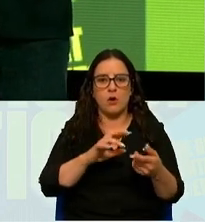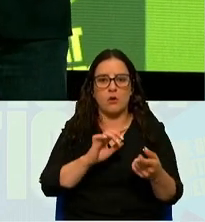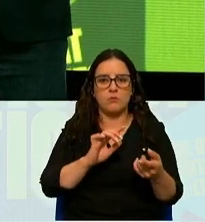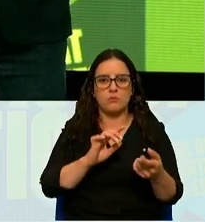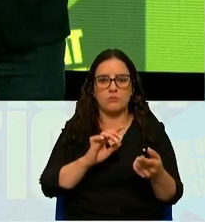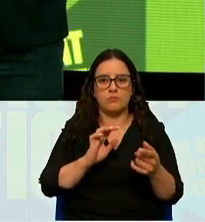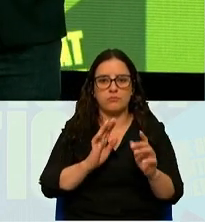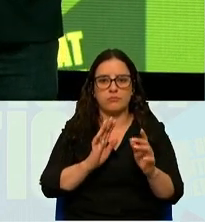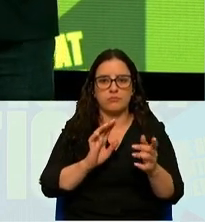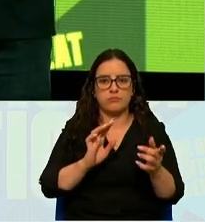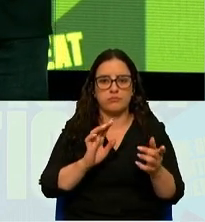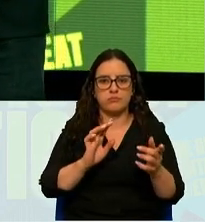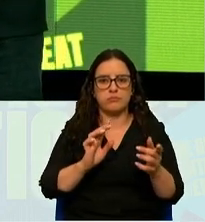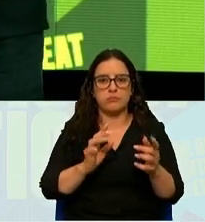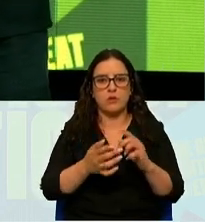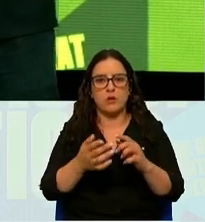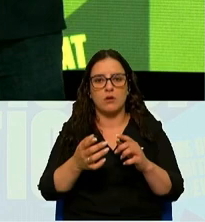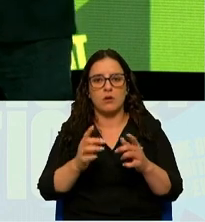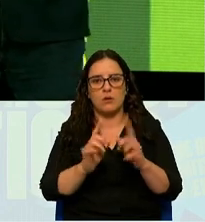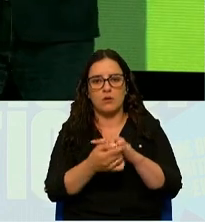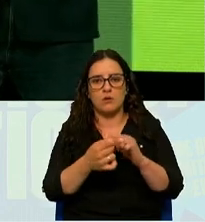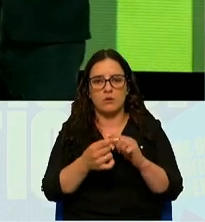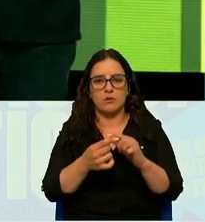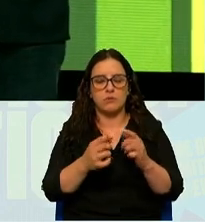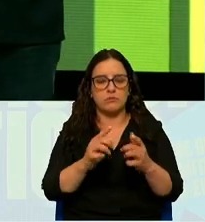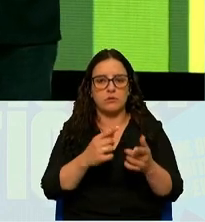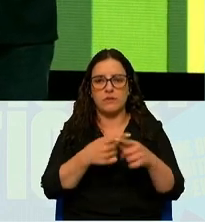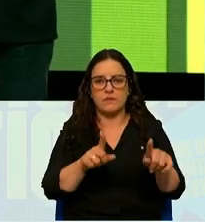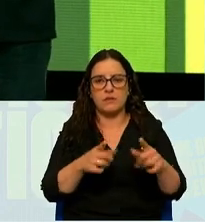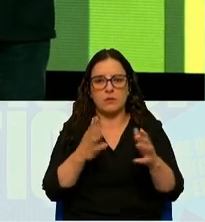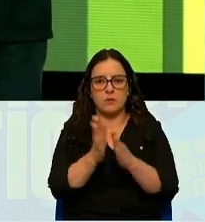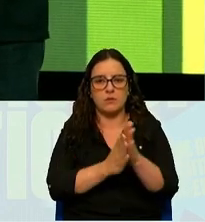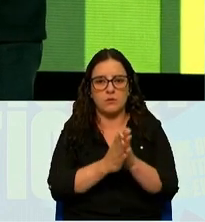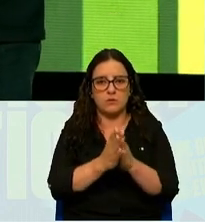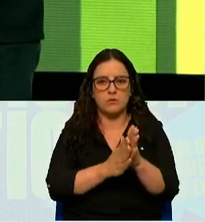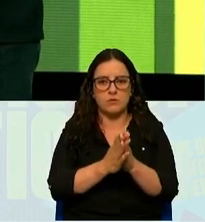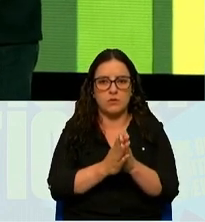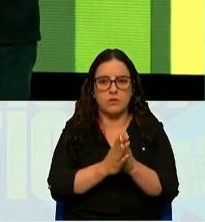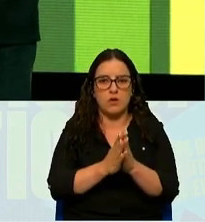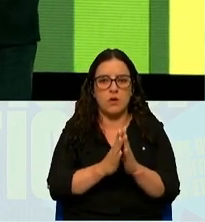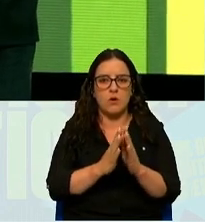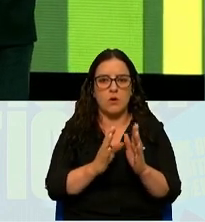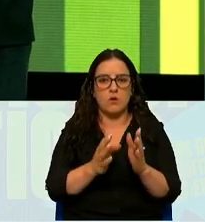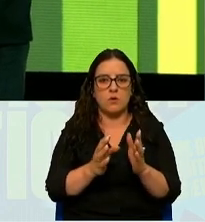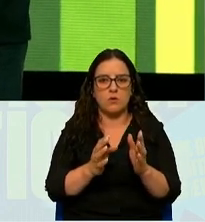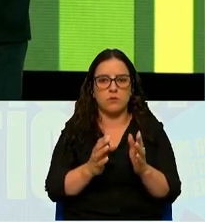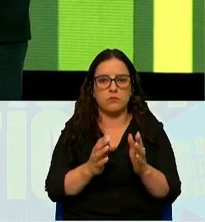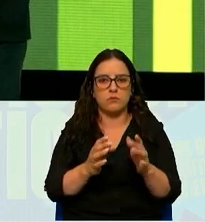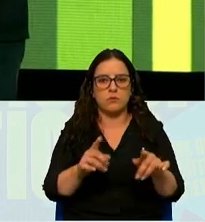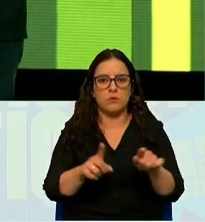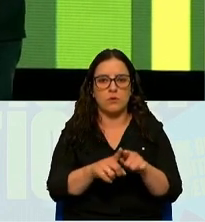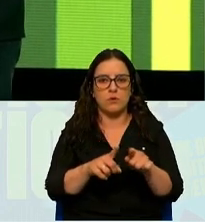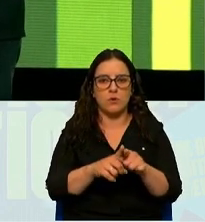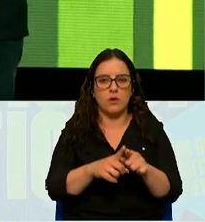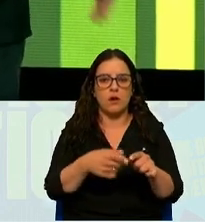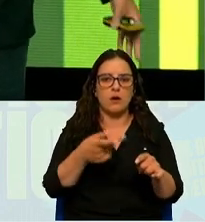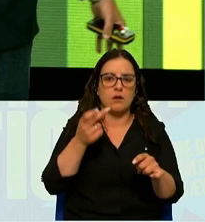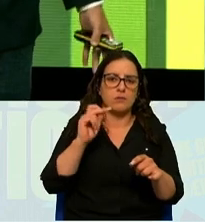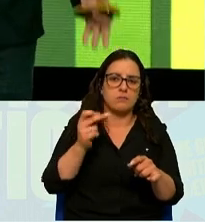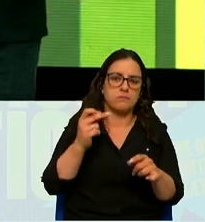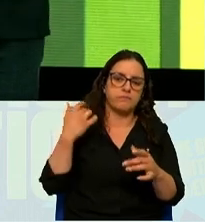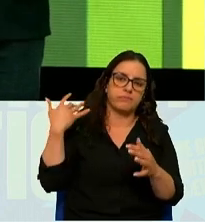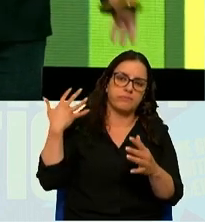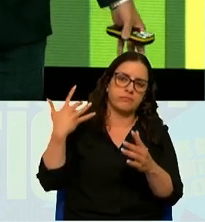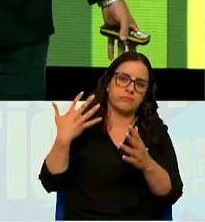of unsupervised, meaning not labeled data, for example, the entire archive of the internet for the past years. All